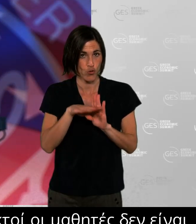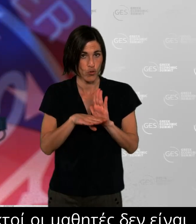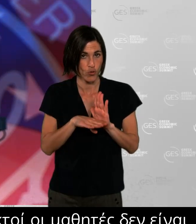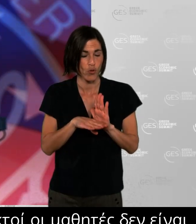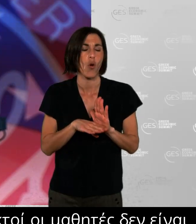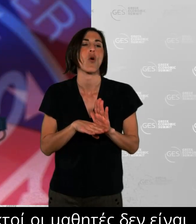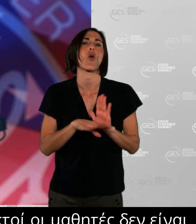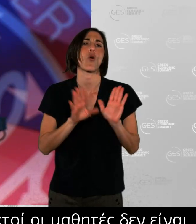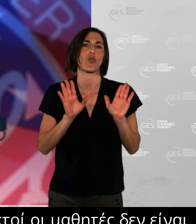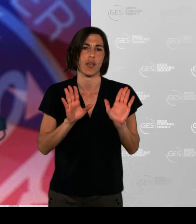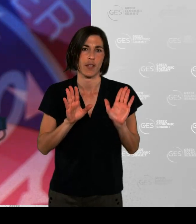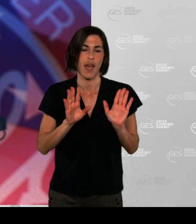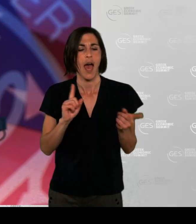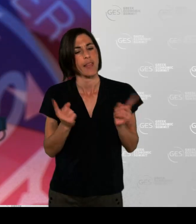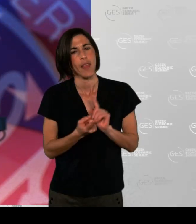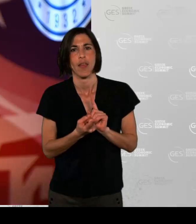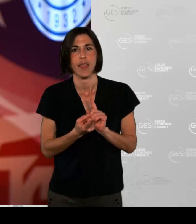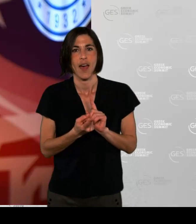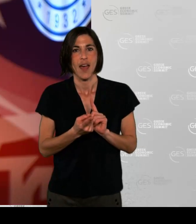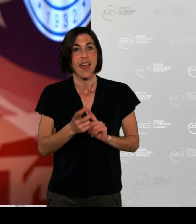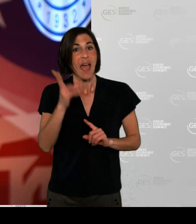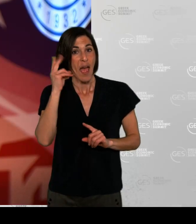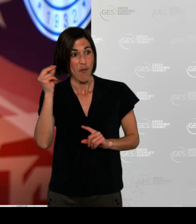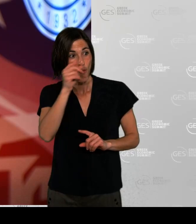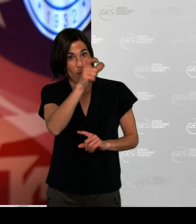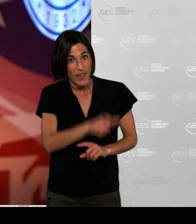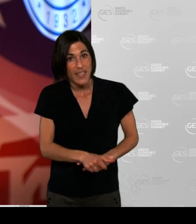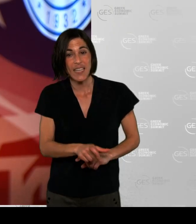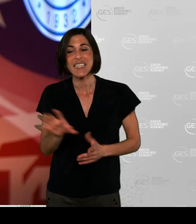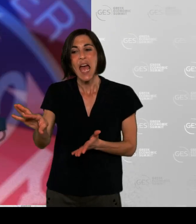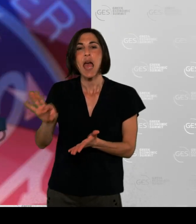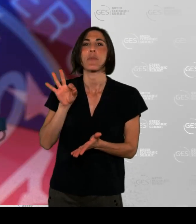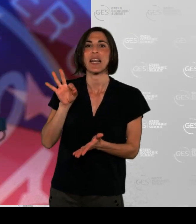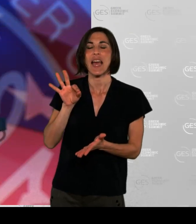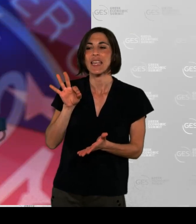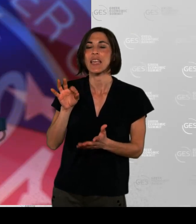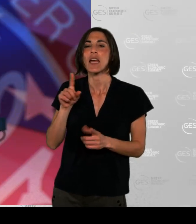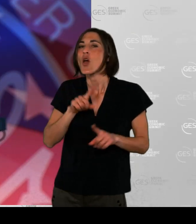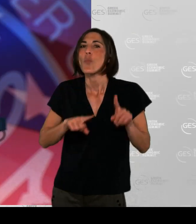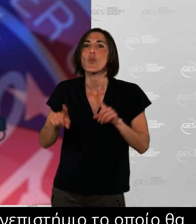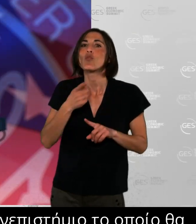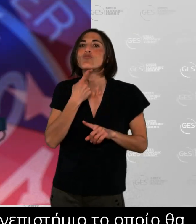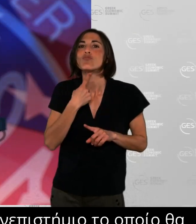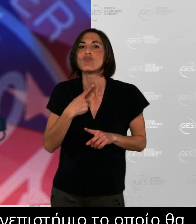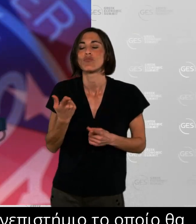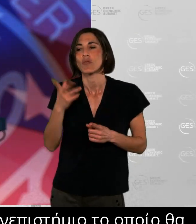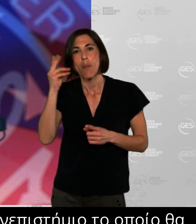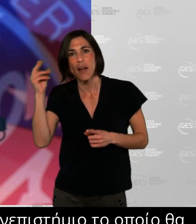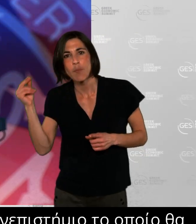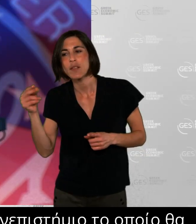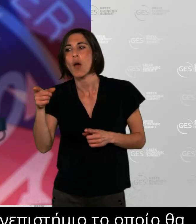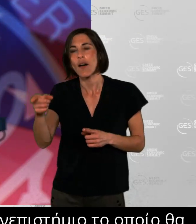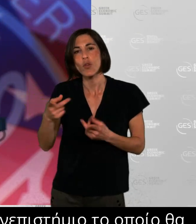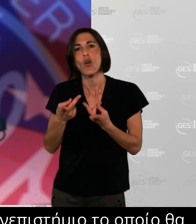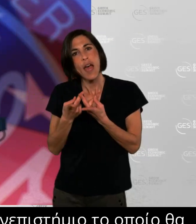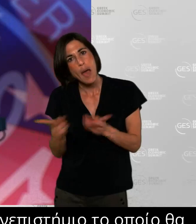school would be where I would begin. Now, I think there are people now calling for reform of the public education system